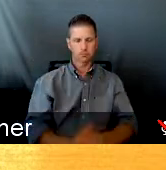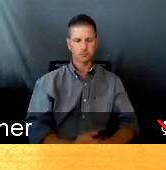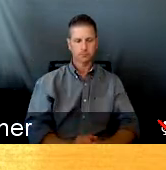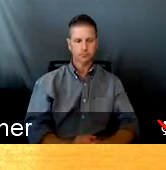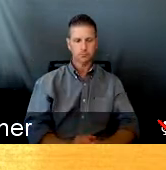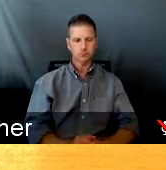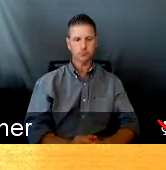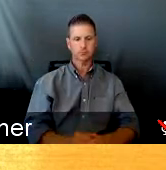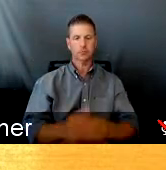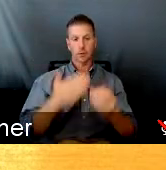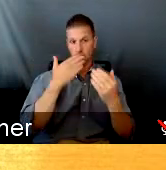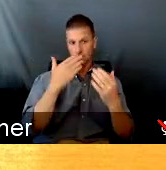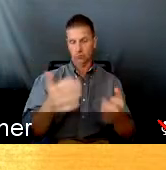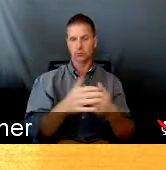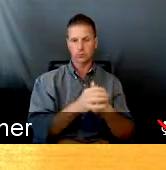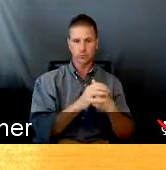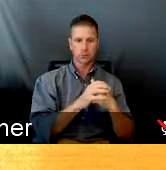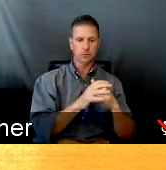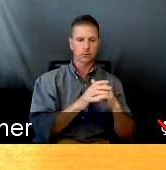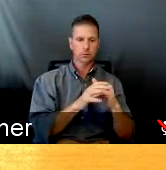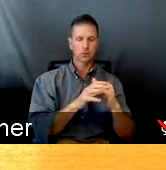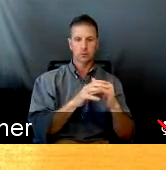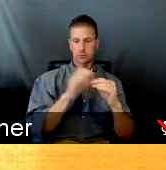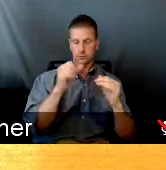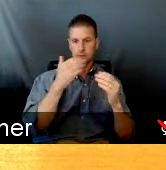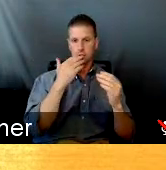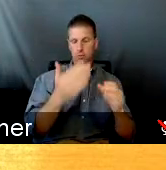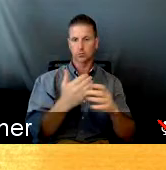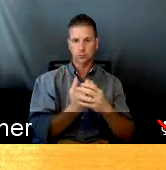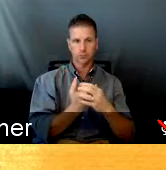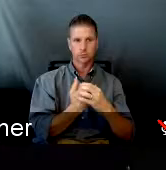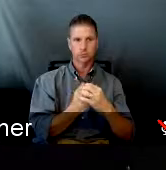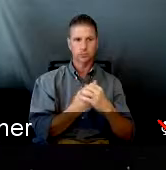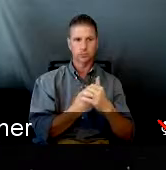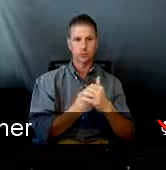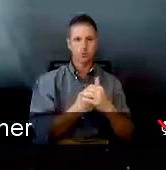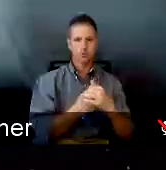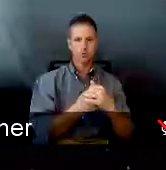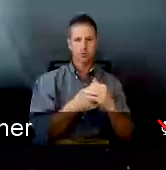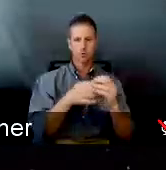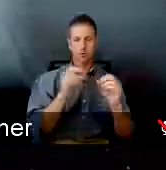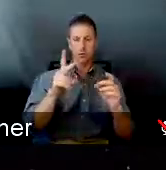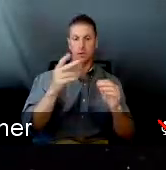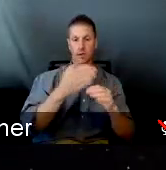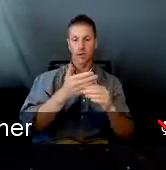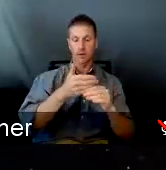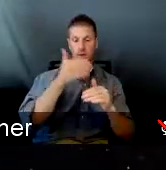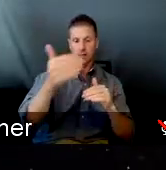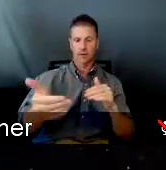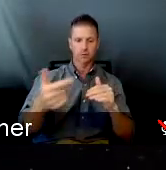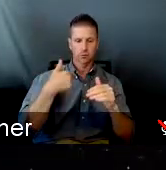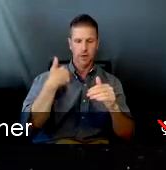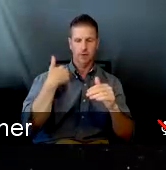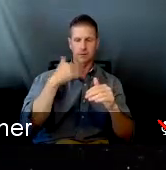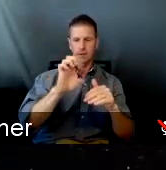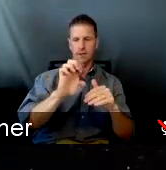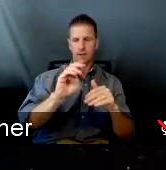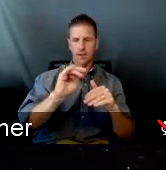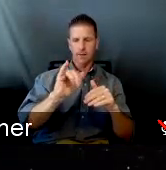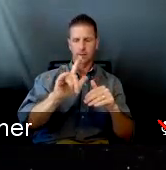Thank you for listening. Okay, great. Yeah, thank you. Okay, next up we have Emily.